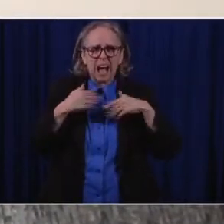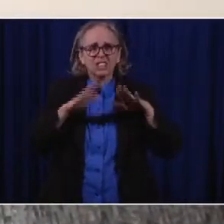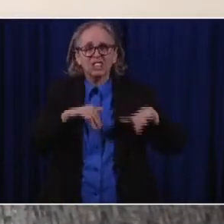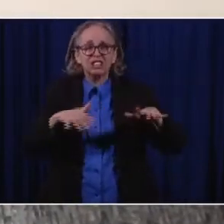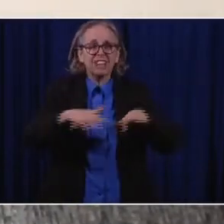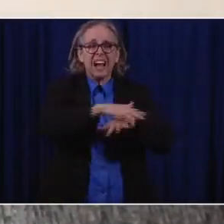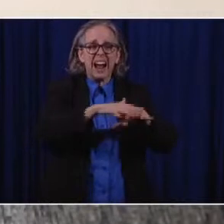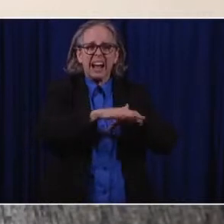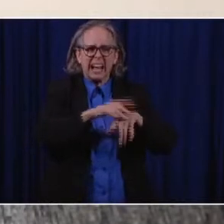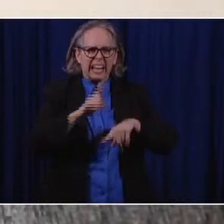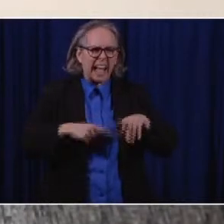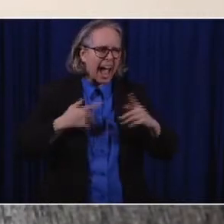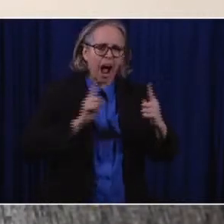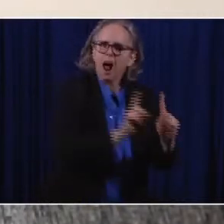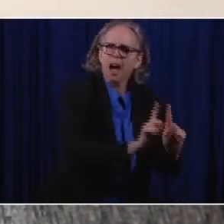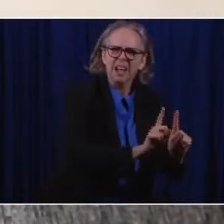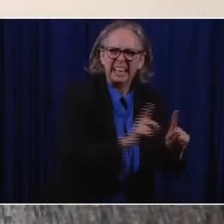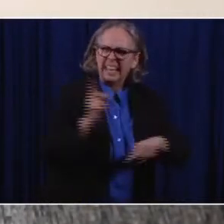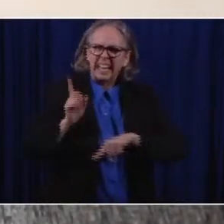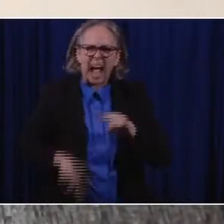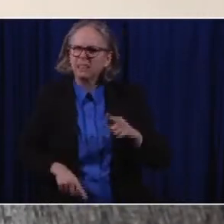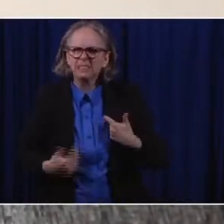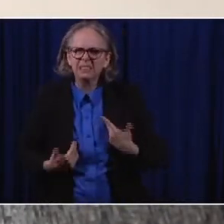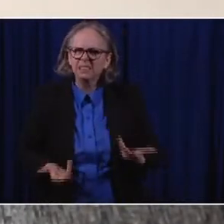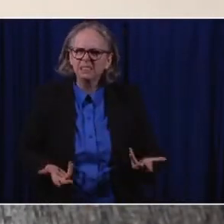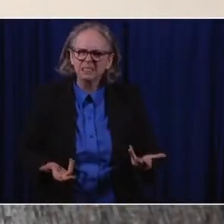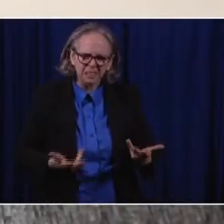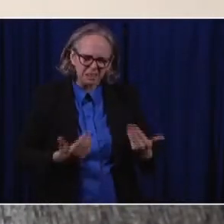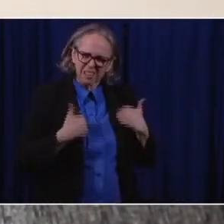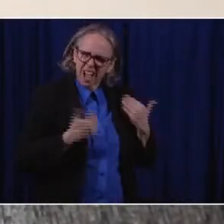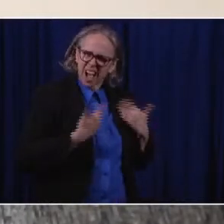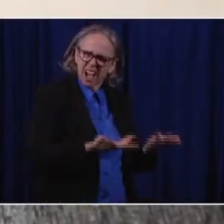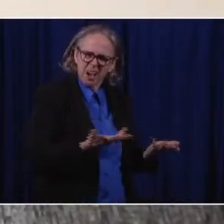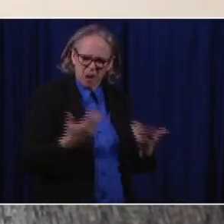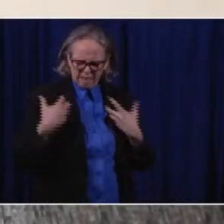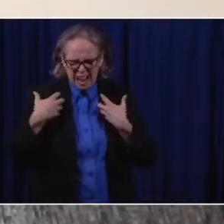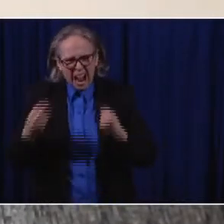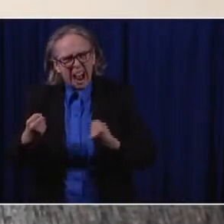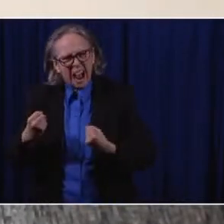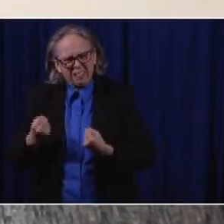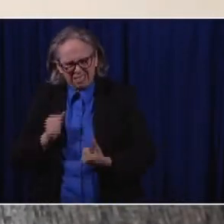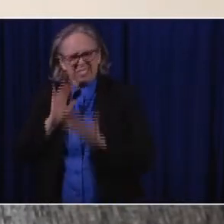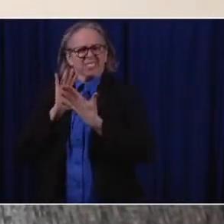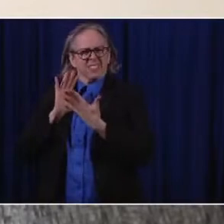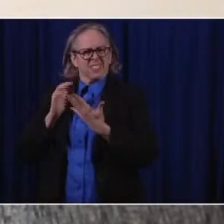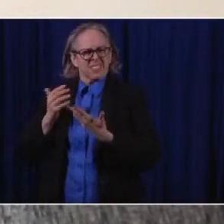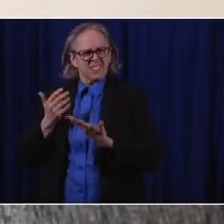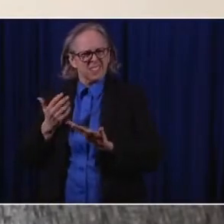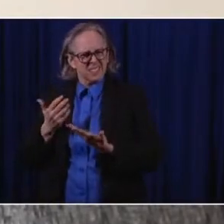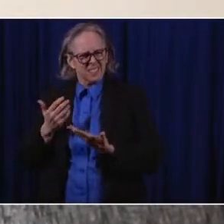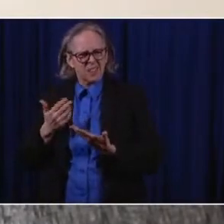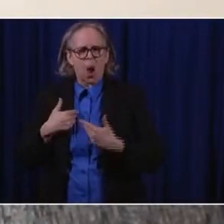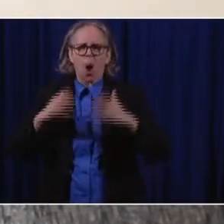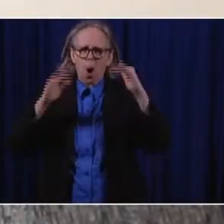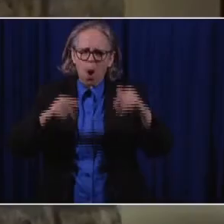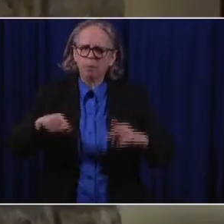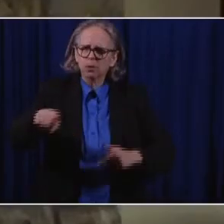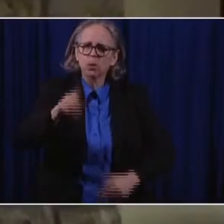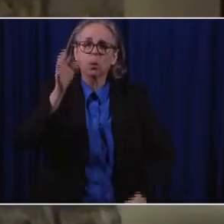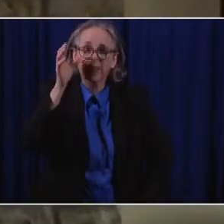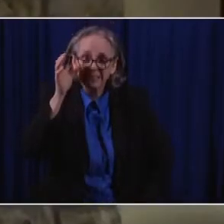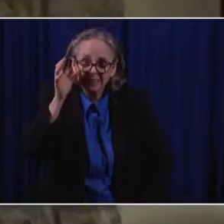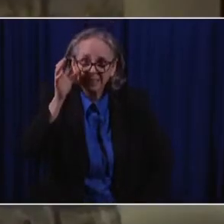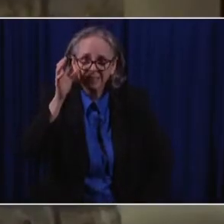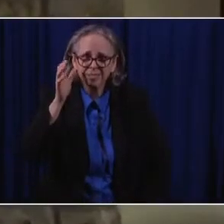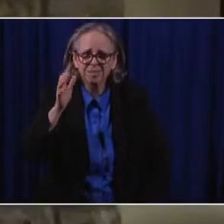I don't have health problems other than my asthma. So I hope that people will listen. Thank you